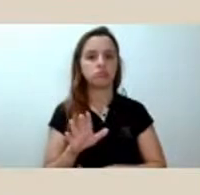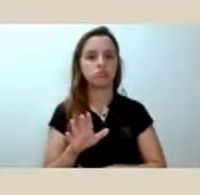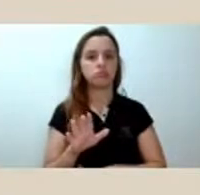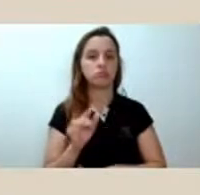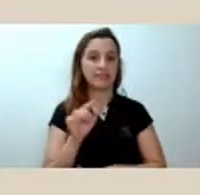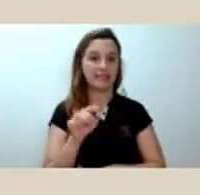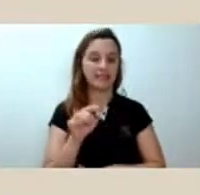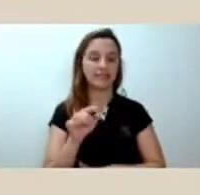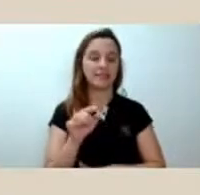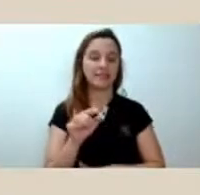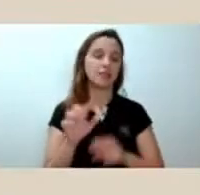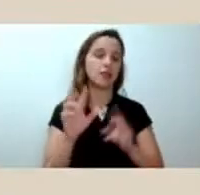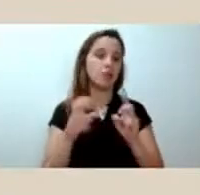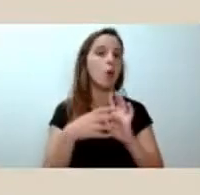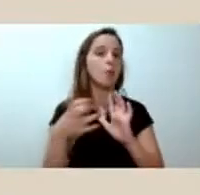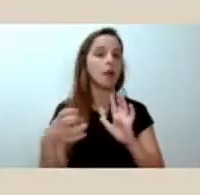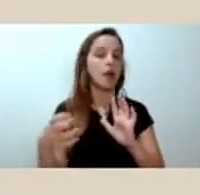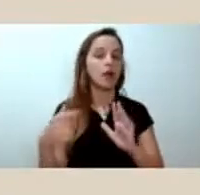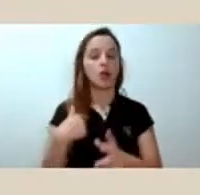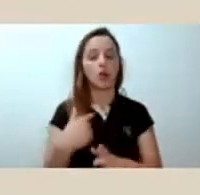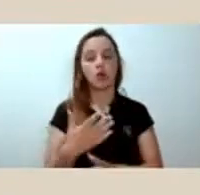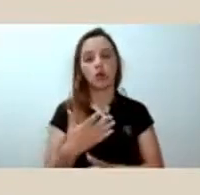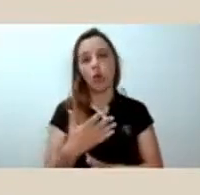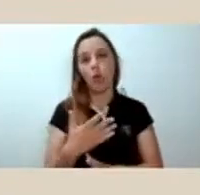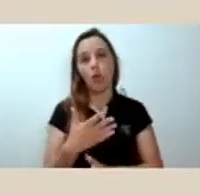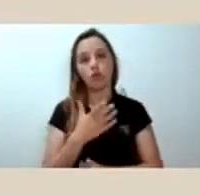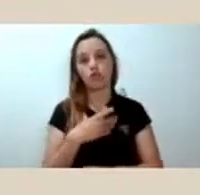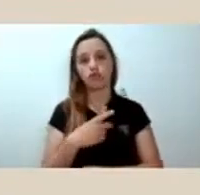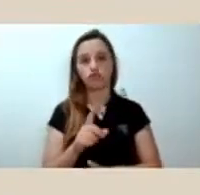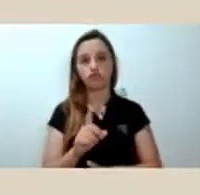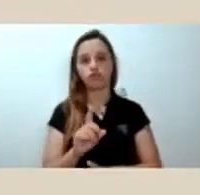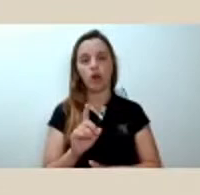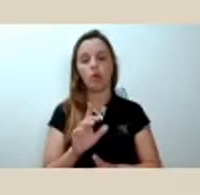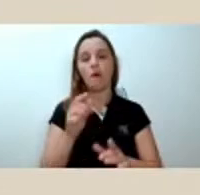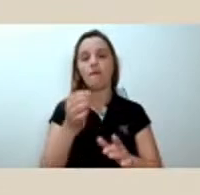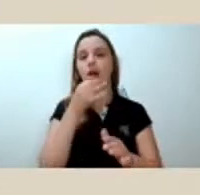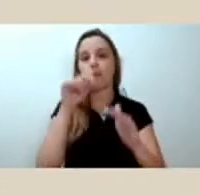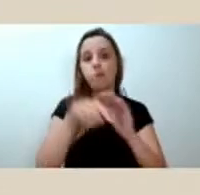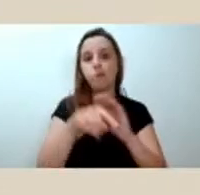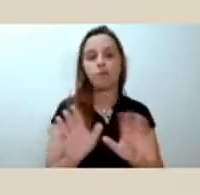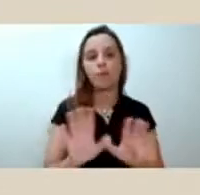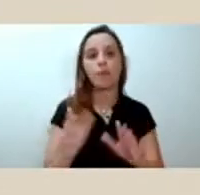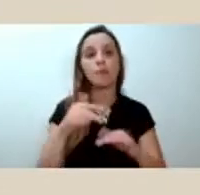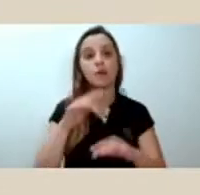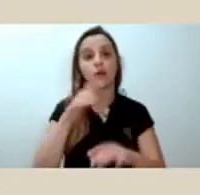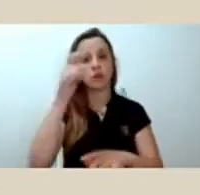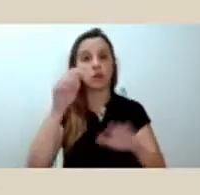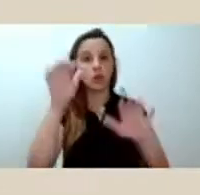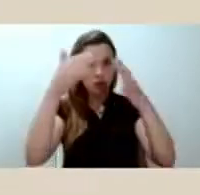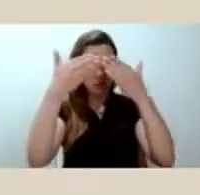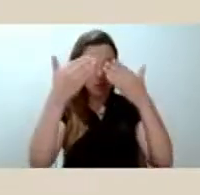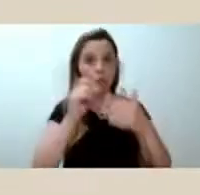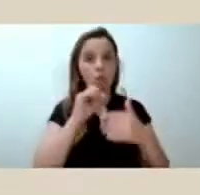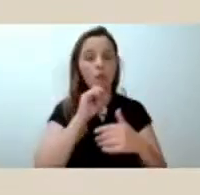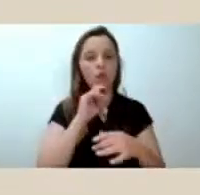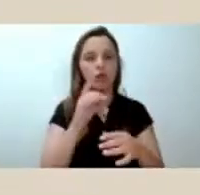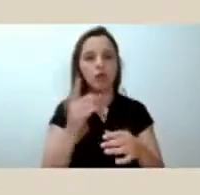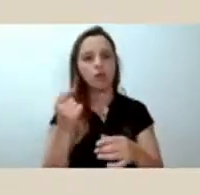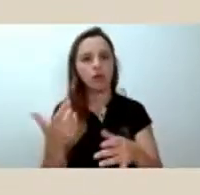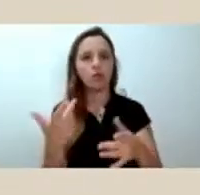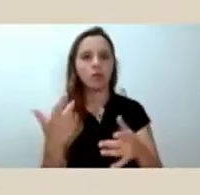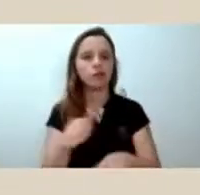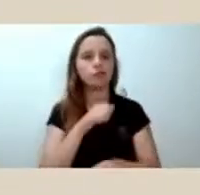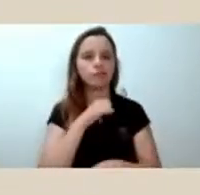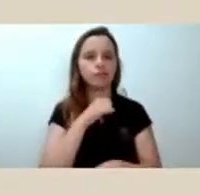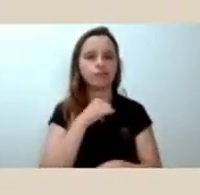complicated topic, so I don't want to overreach. But people on the autism spectrum can be more blind to gender